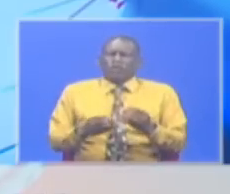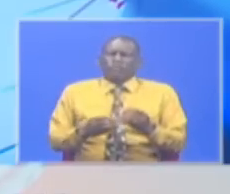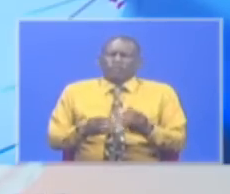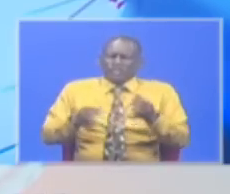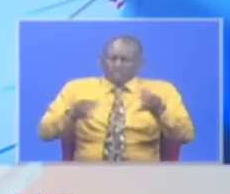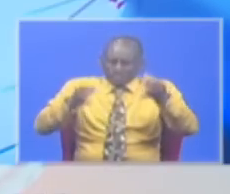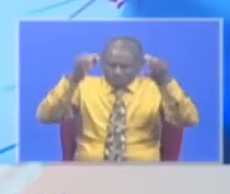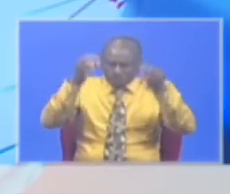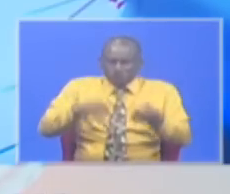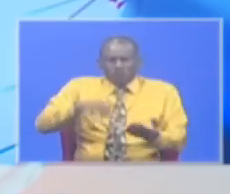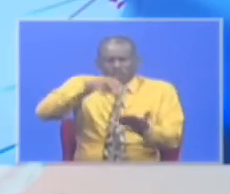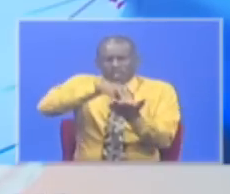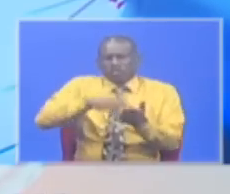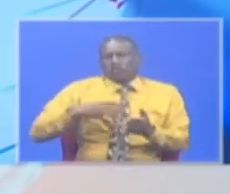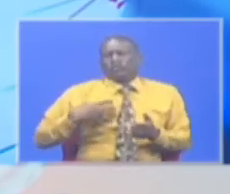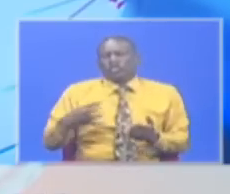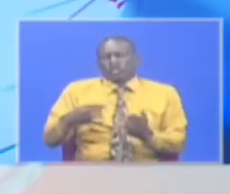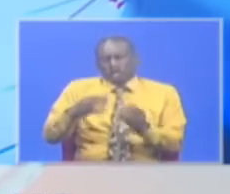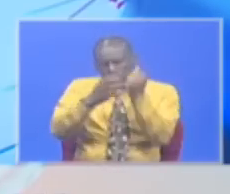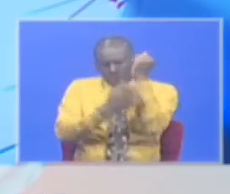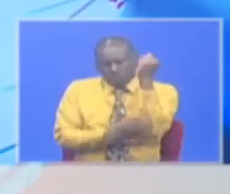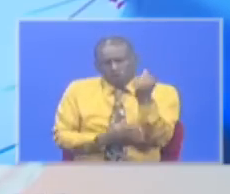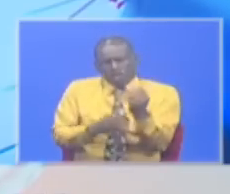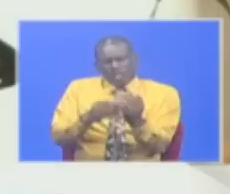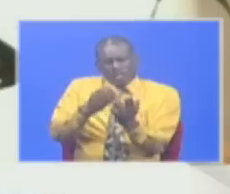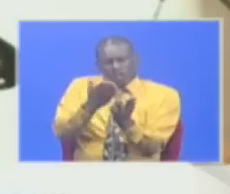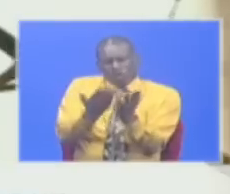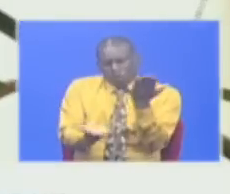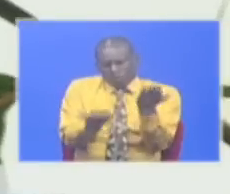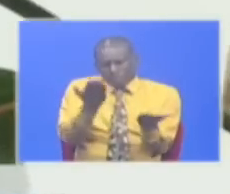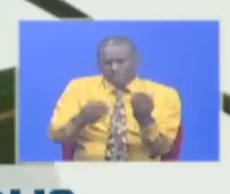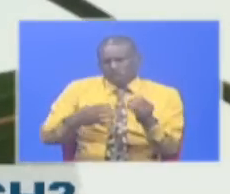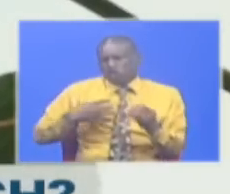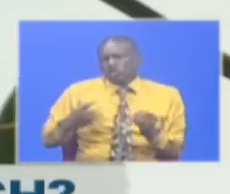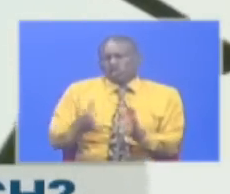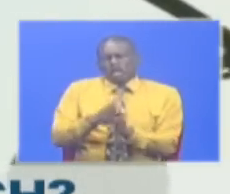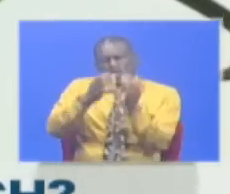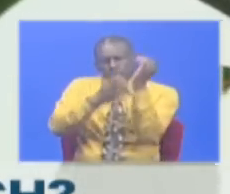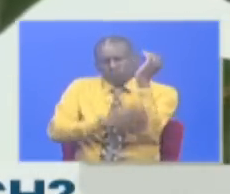the rich and the poor. Here is our report.